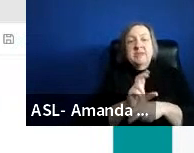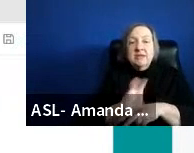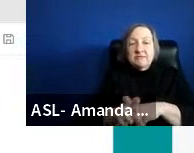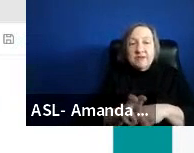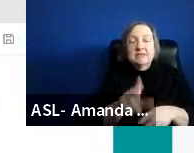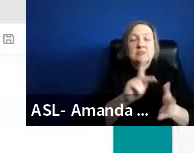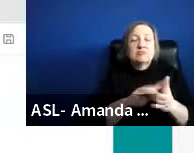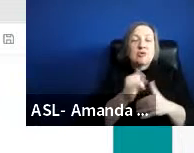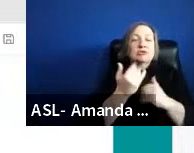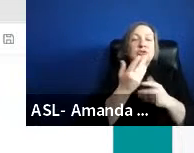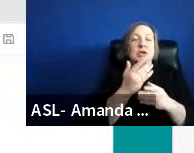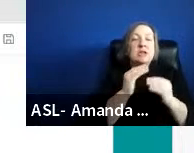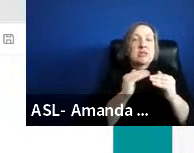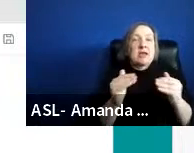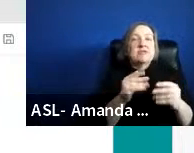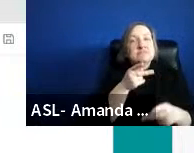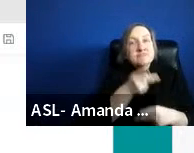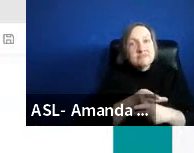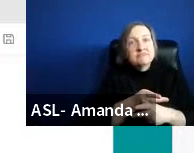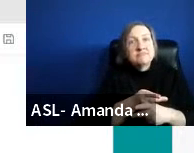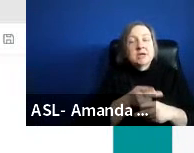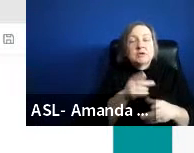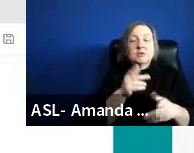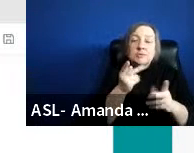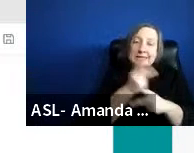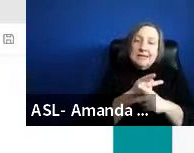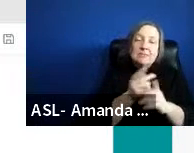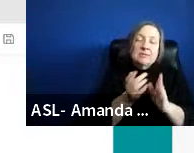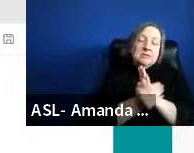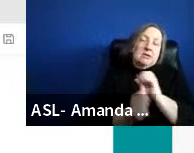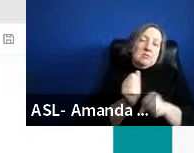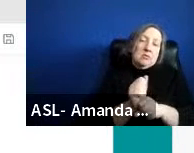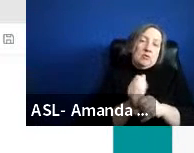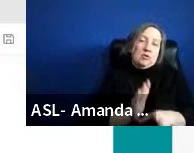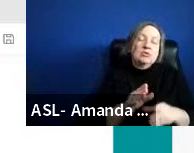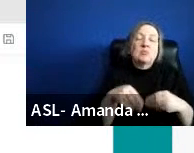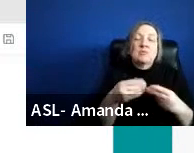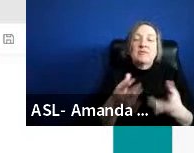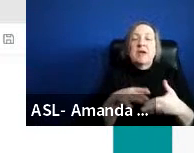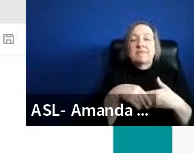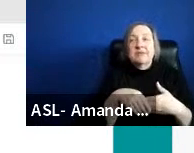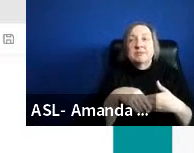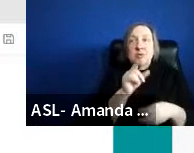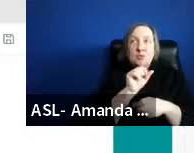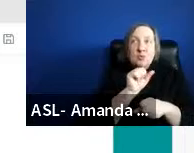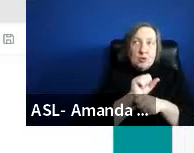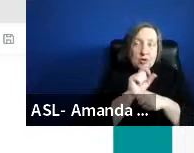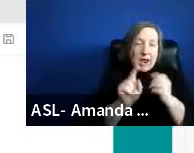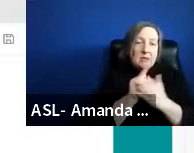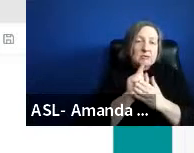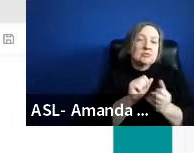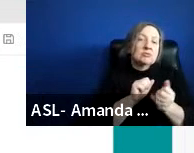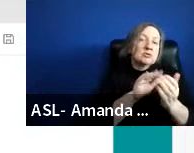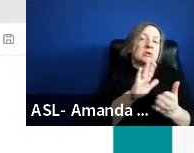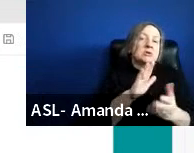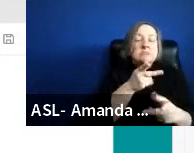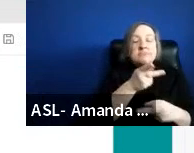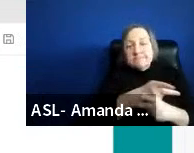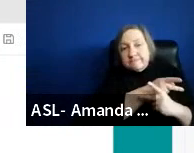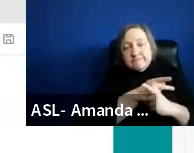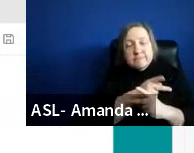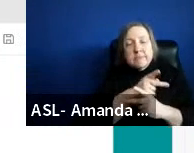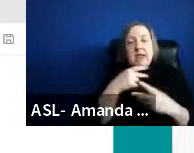project level retention support to keep skilled workers and provide flexibility in work hours to address workers' caregiving and health